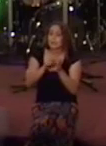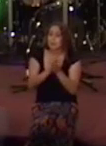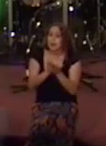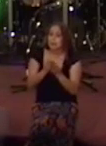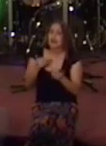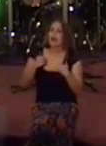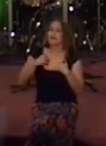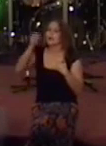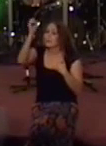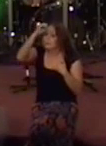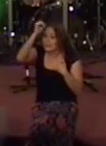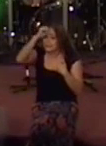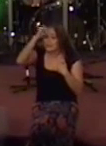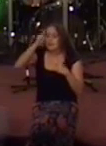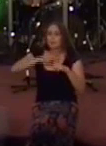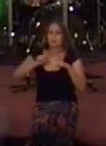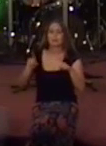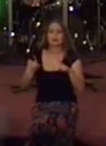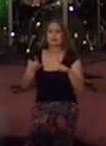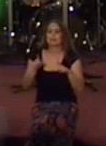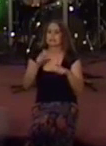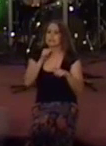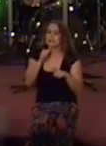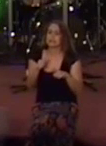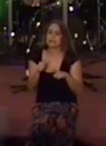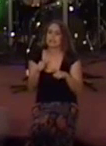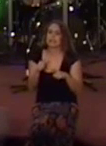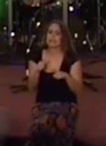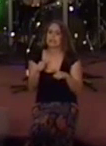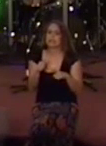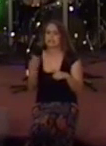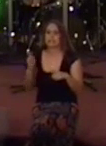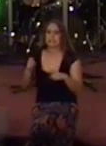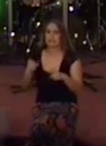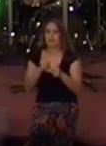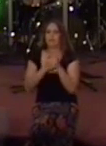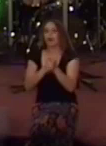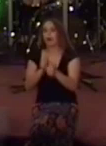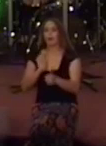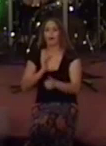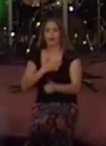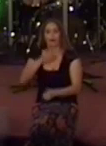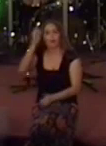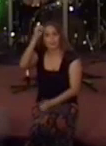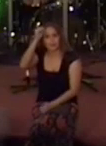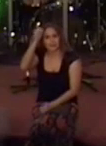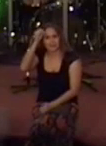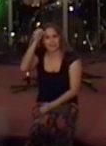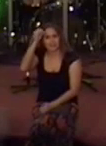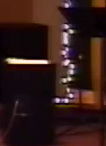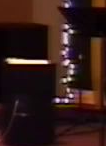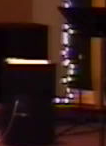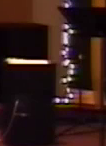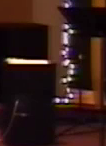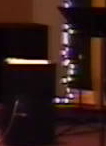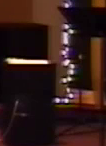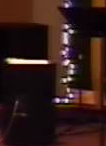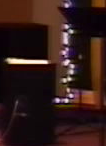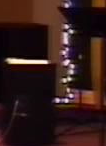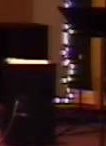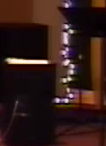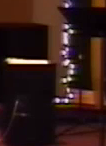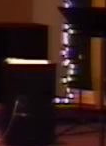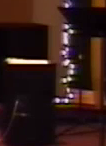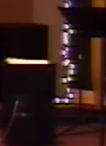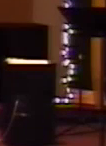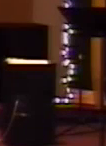opinion about it, but you're certainly not obligated to abide by our opinions. You see that? Where scriptures